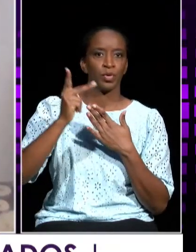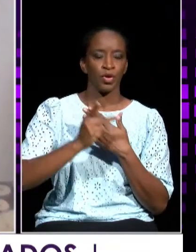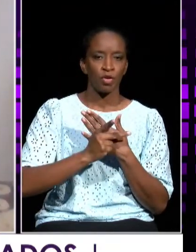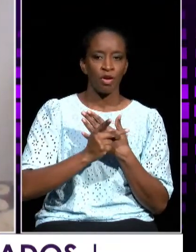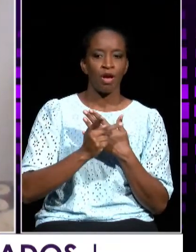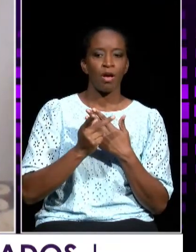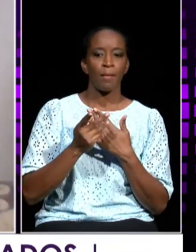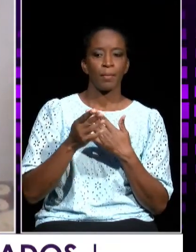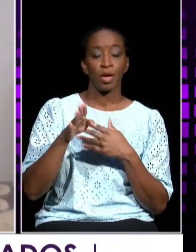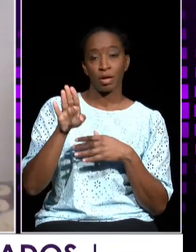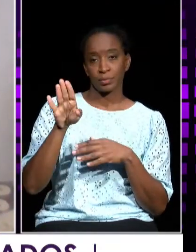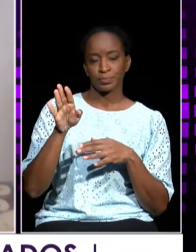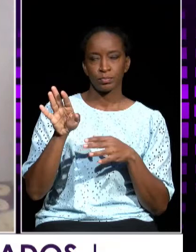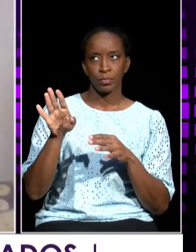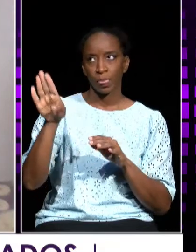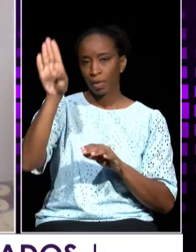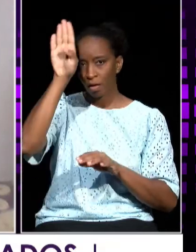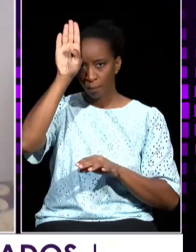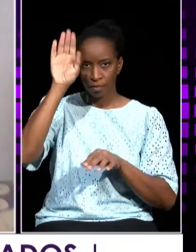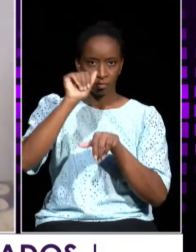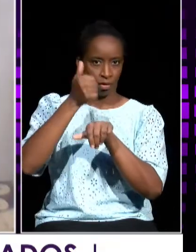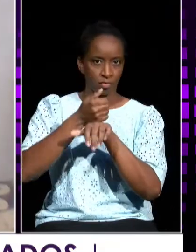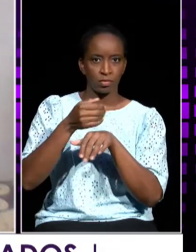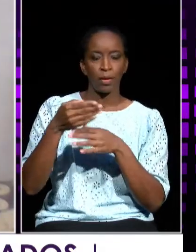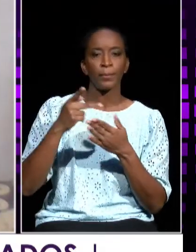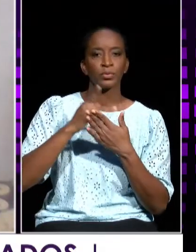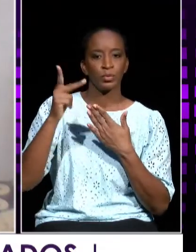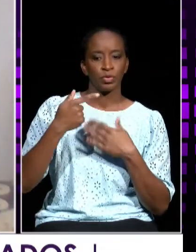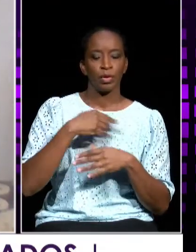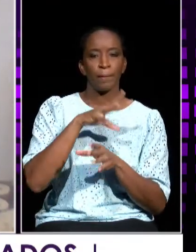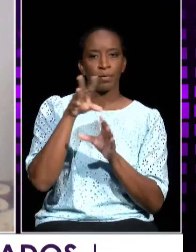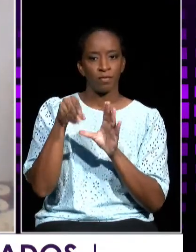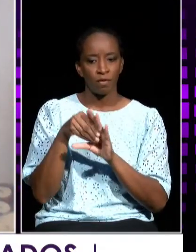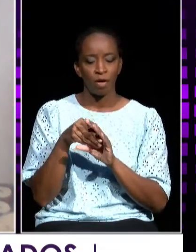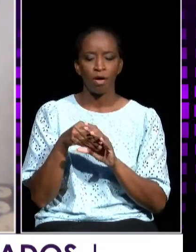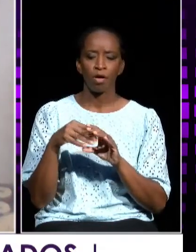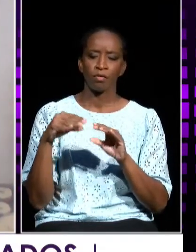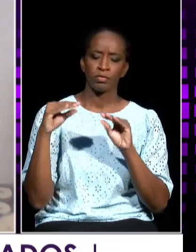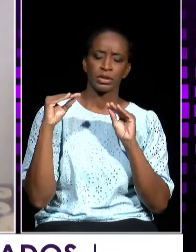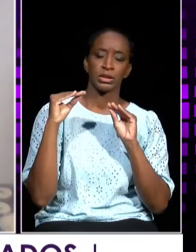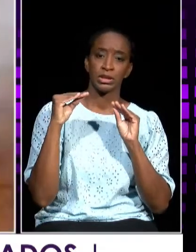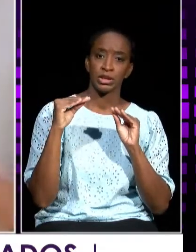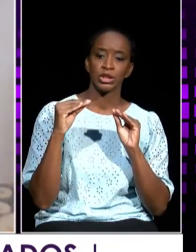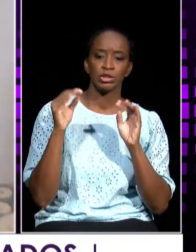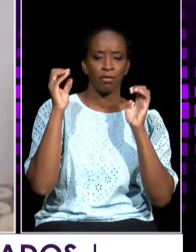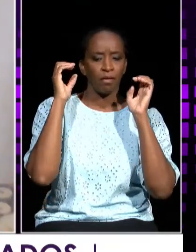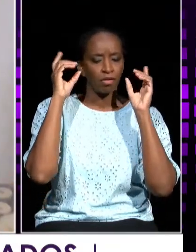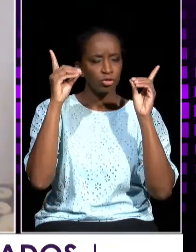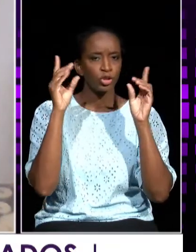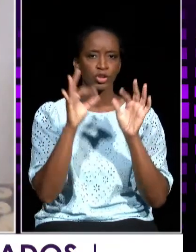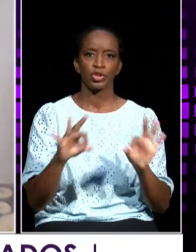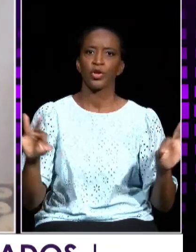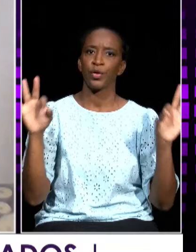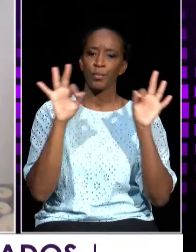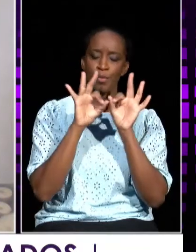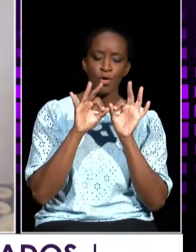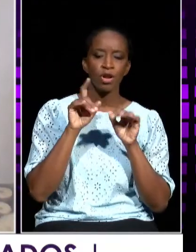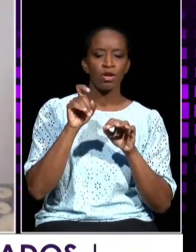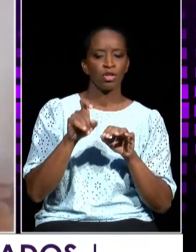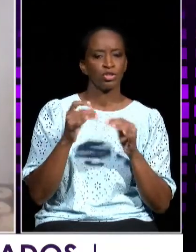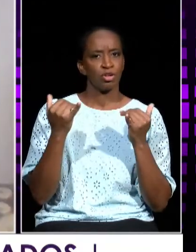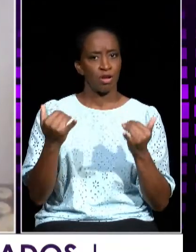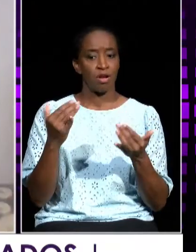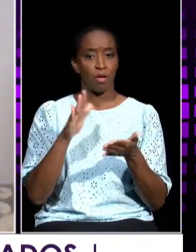and the importance of education, and why I should take education seriously. So there are many other ways of having